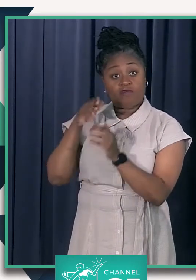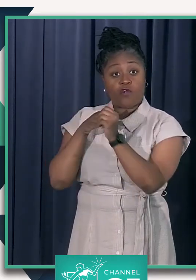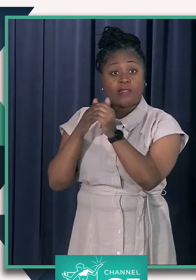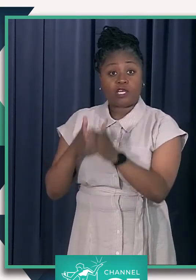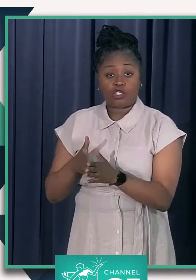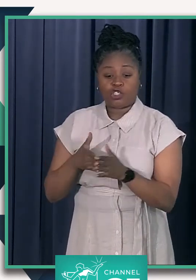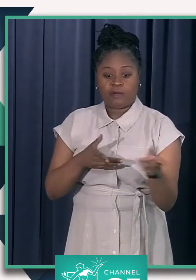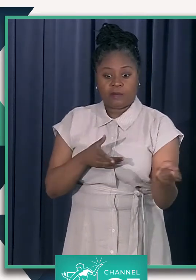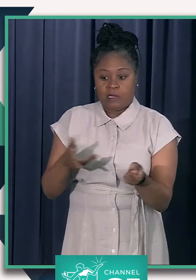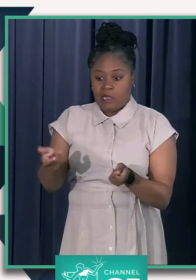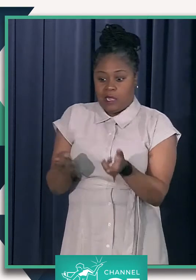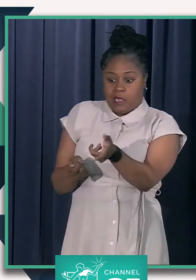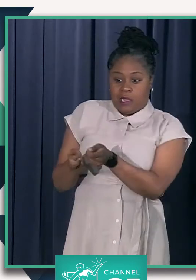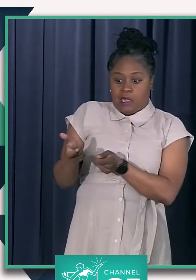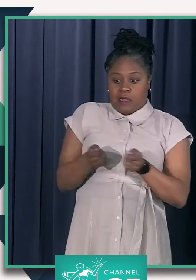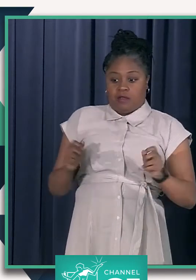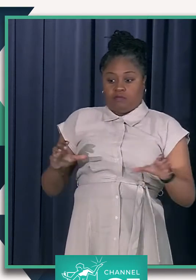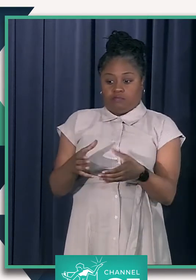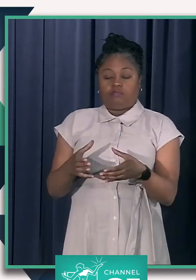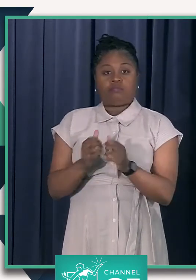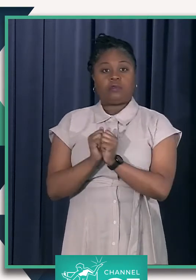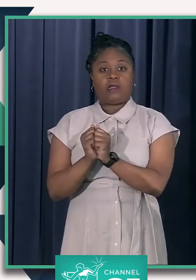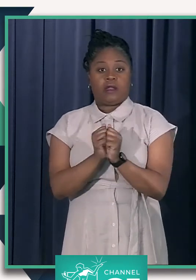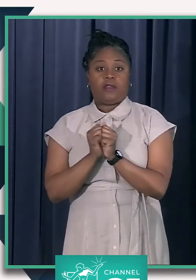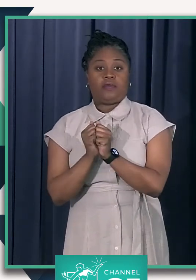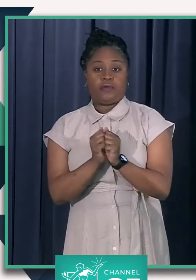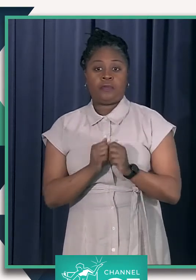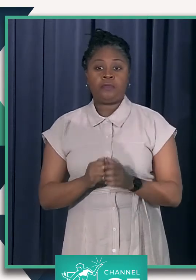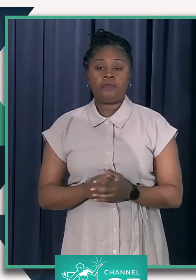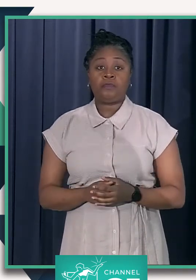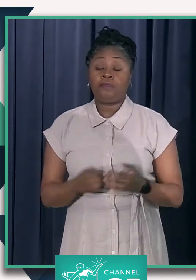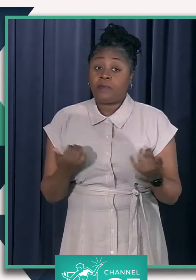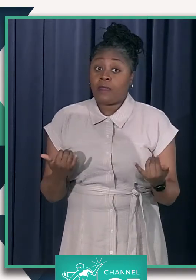us all together. Now,